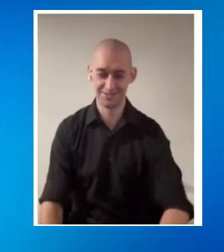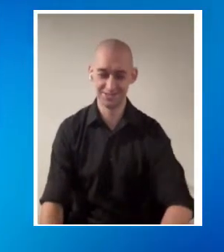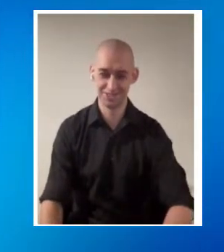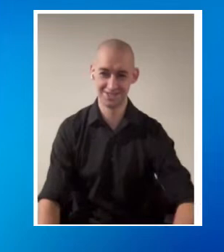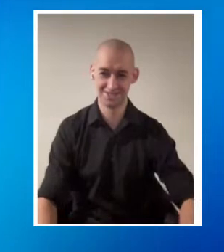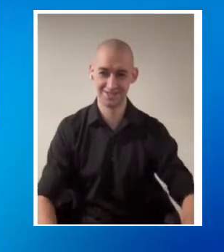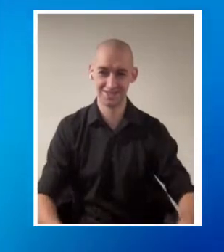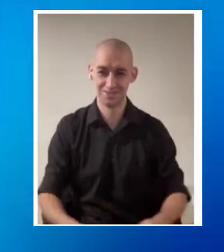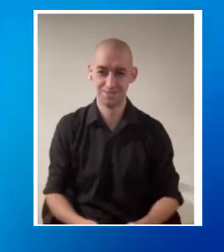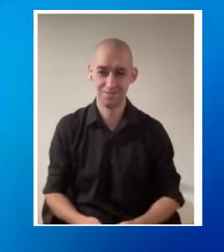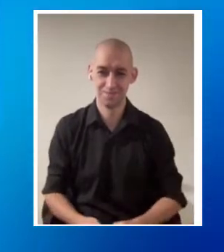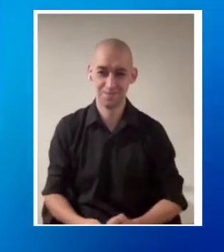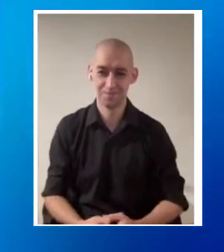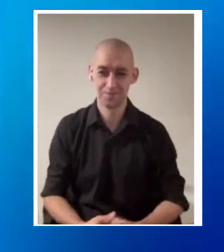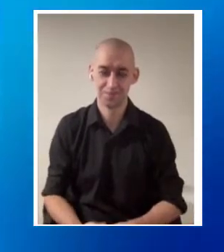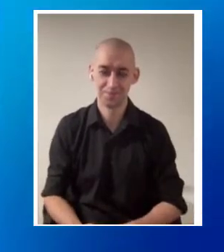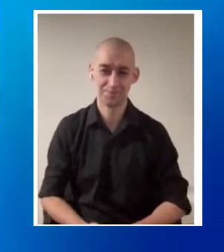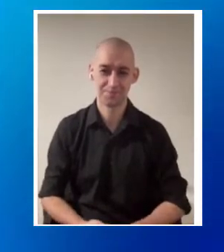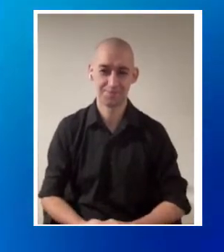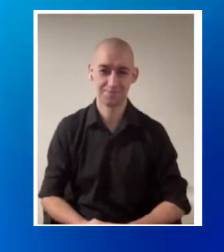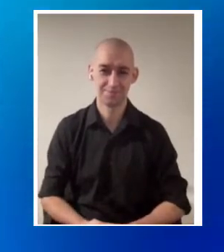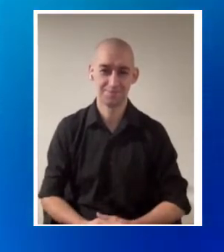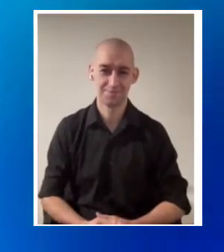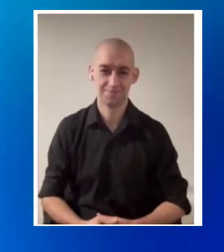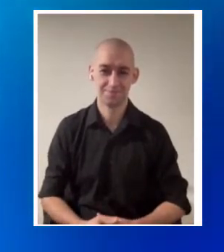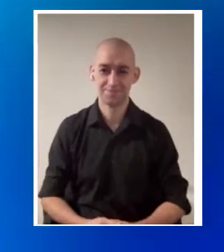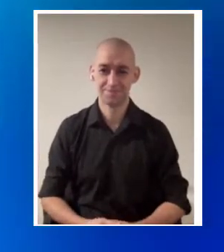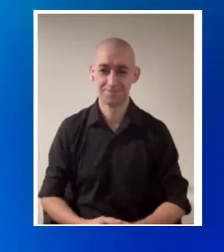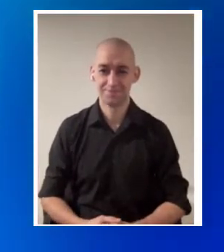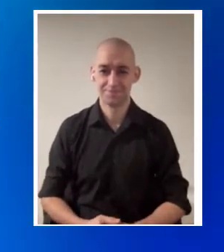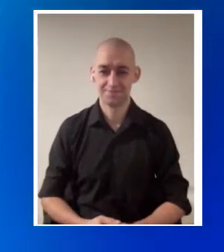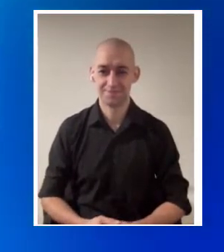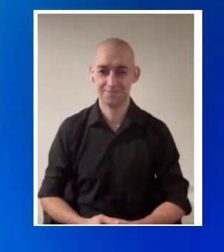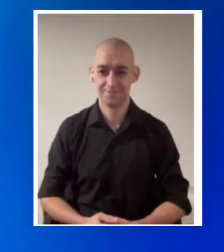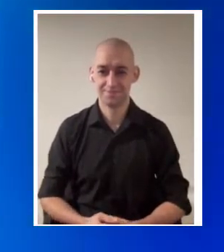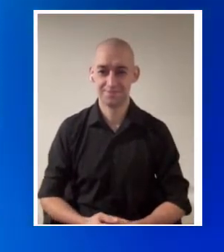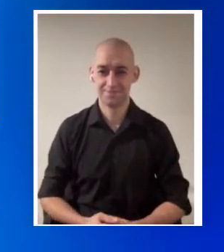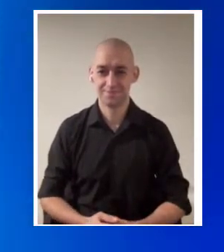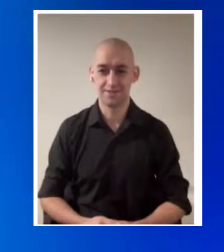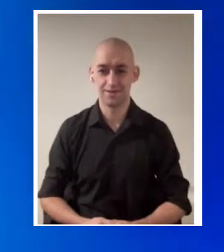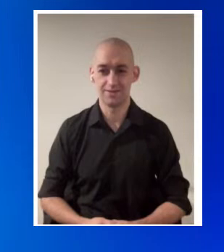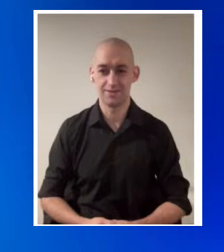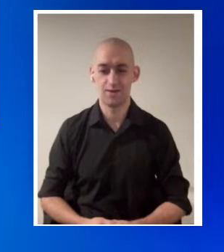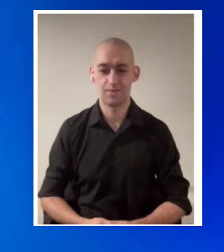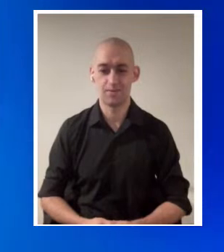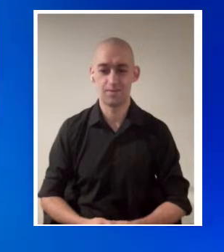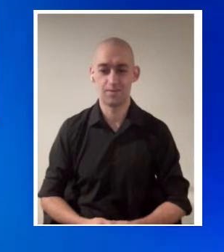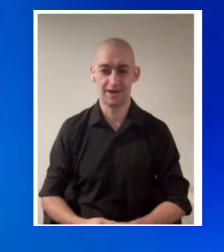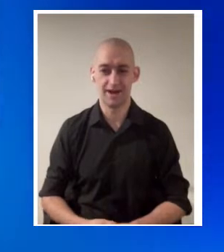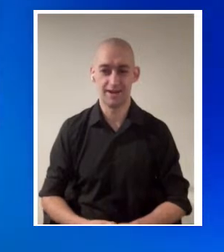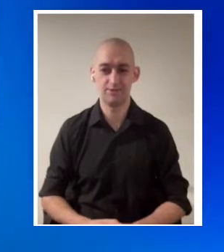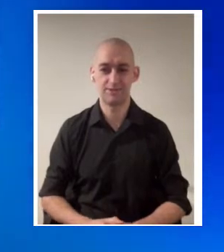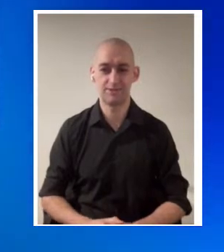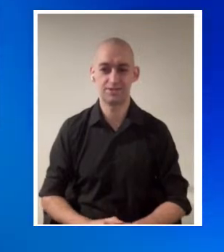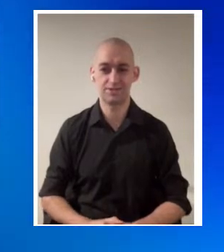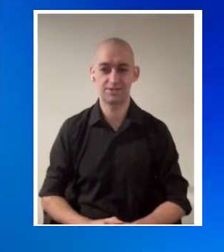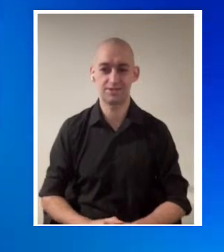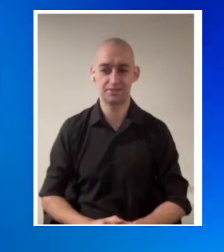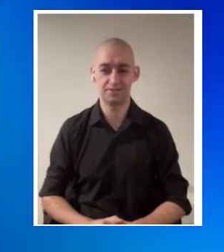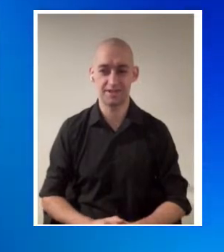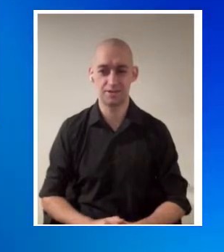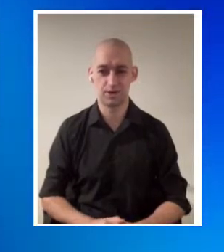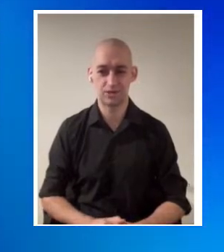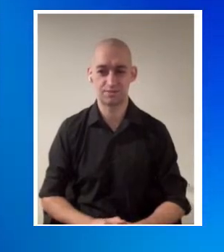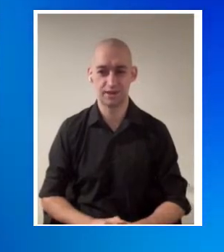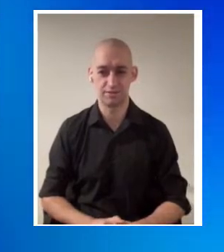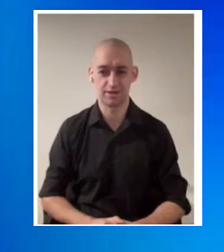the back end, we'll send it to Maria as well so she can chat with them directly. So it has to go two places because it has to be in